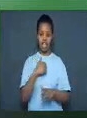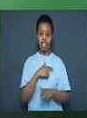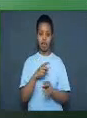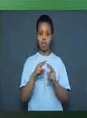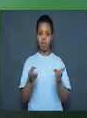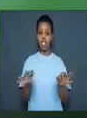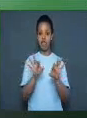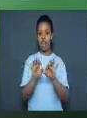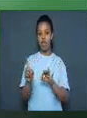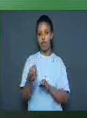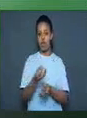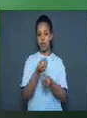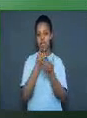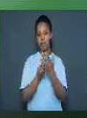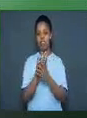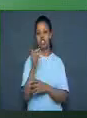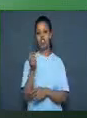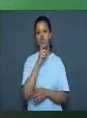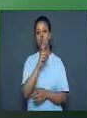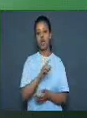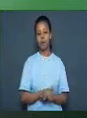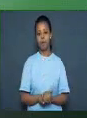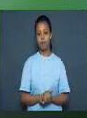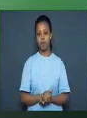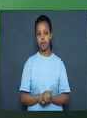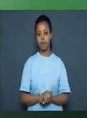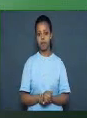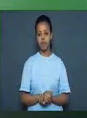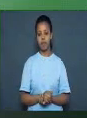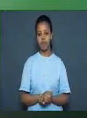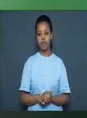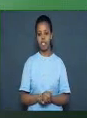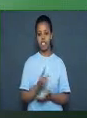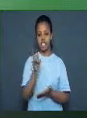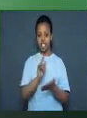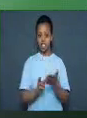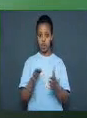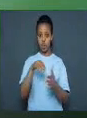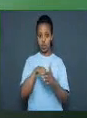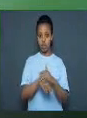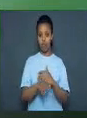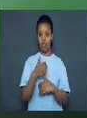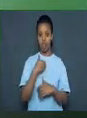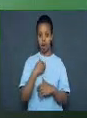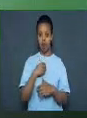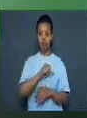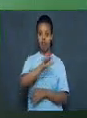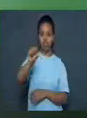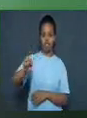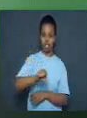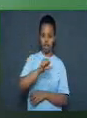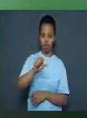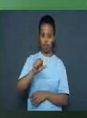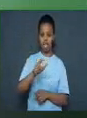grasslands provide us with an important food source. You may have listed